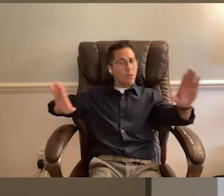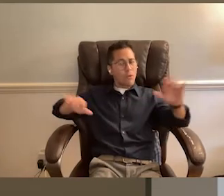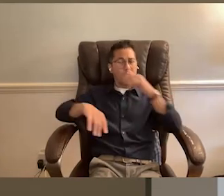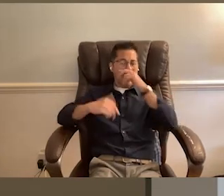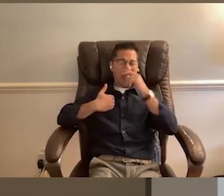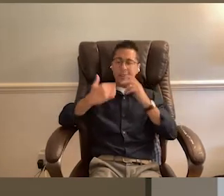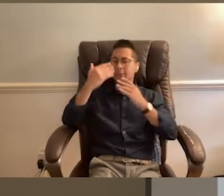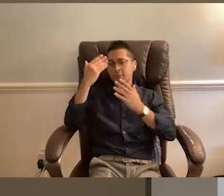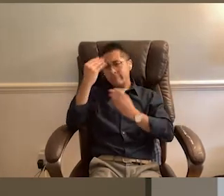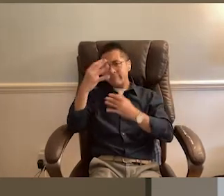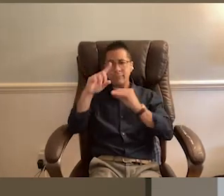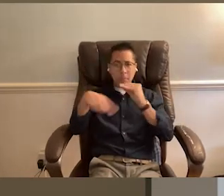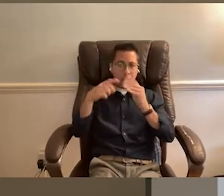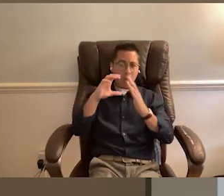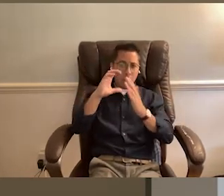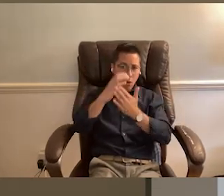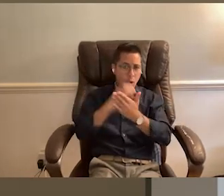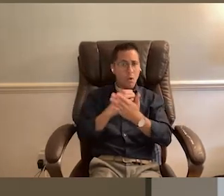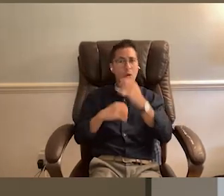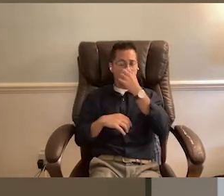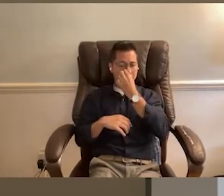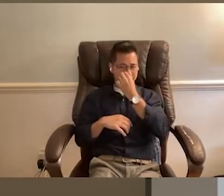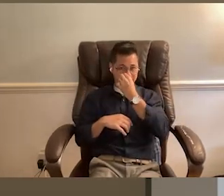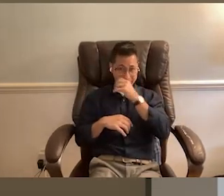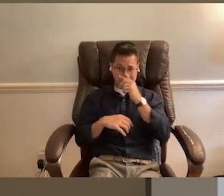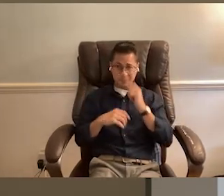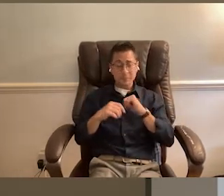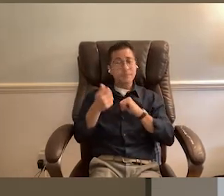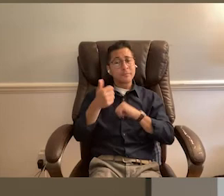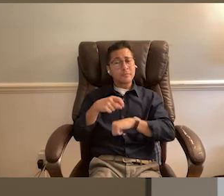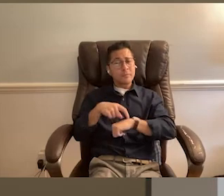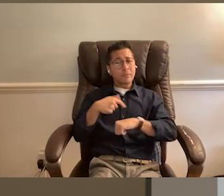professors to reach out to me at any point. Usually it doesn't happen until I specifically am reaching